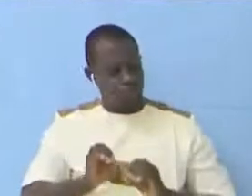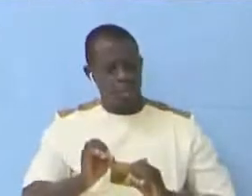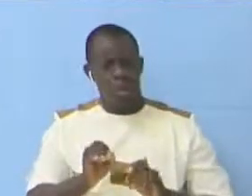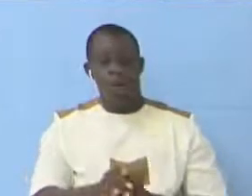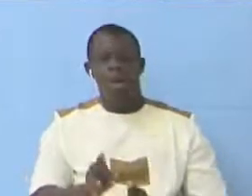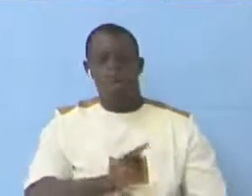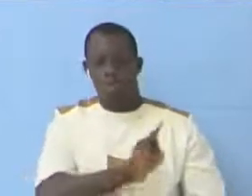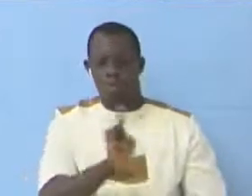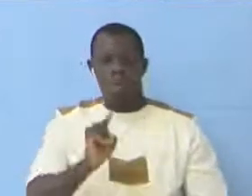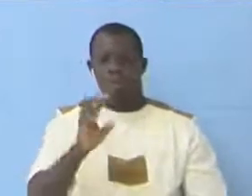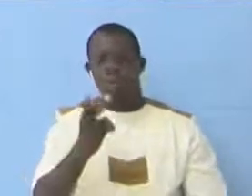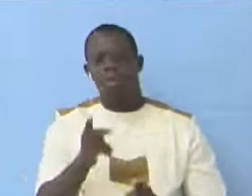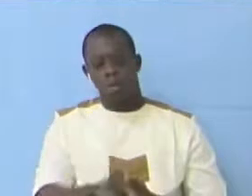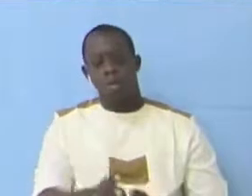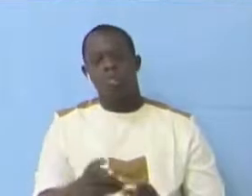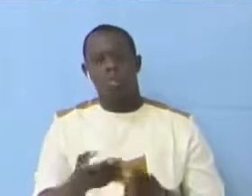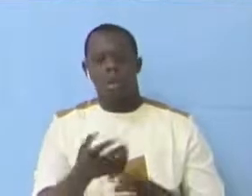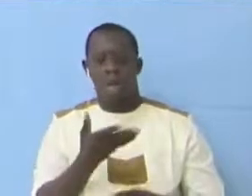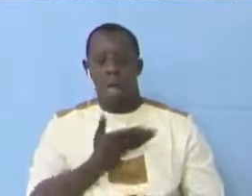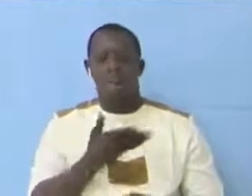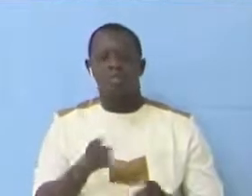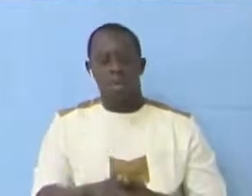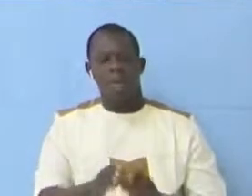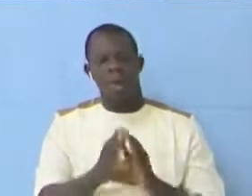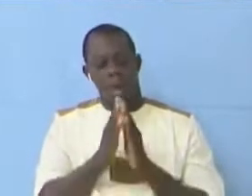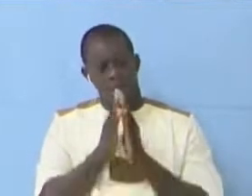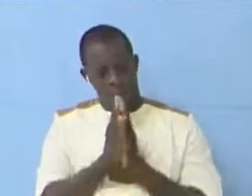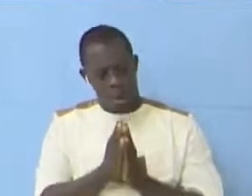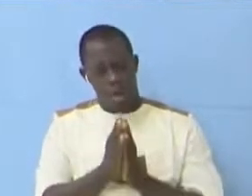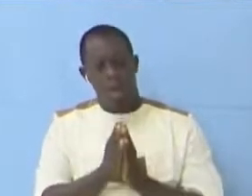will offer special prayers as well.